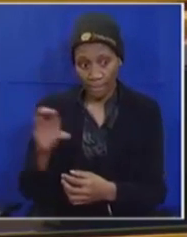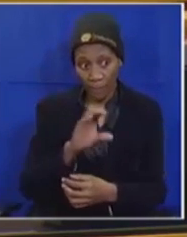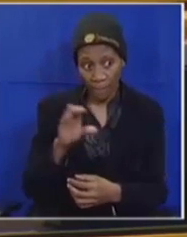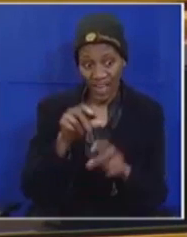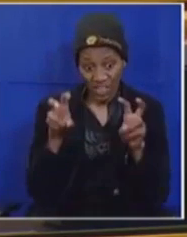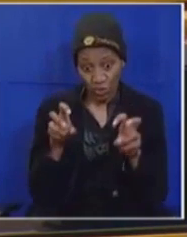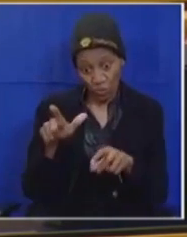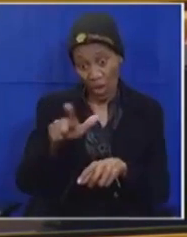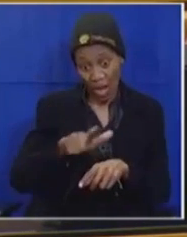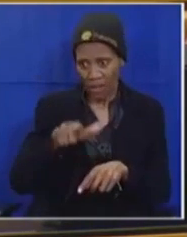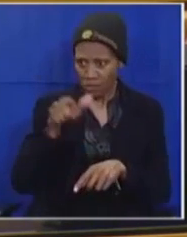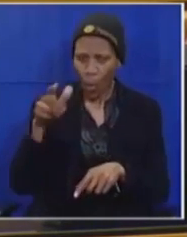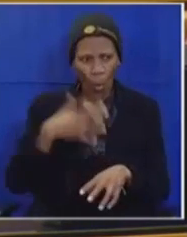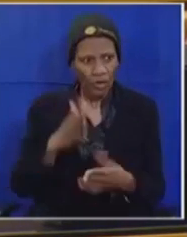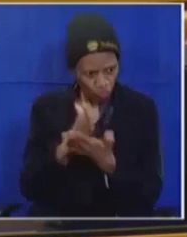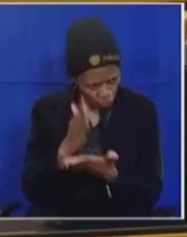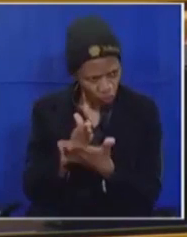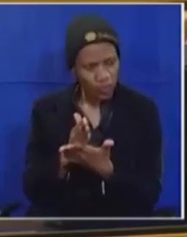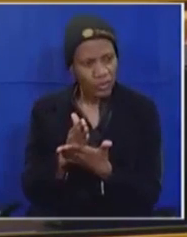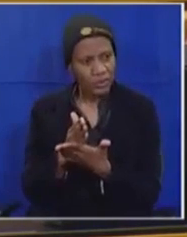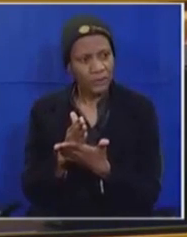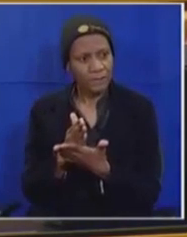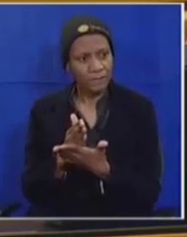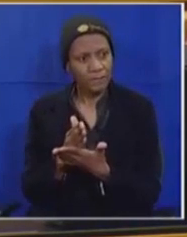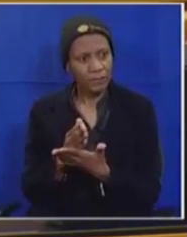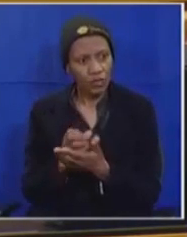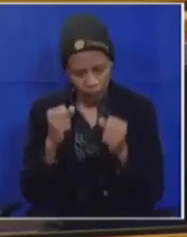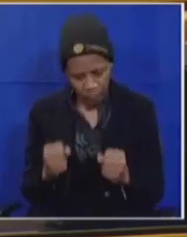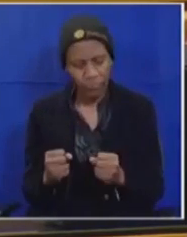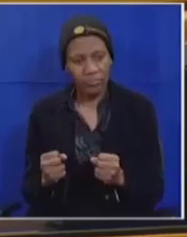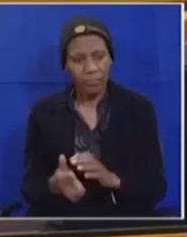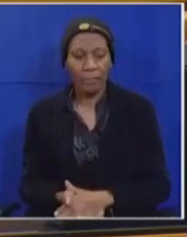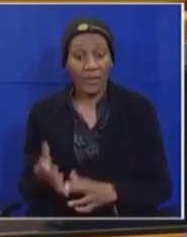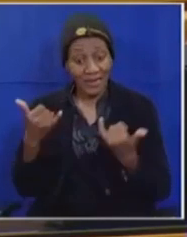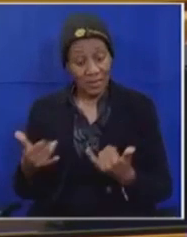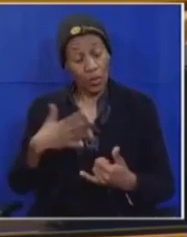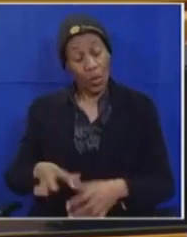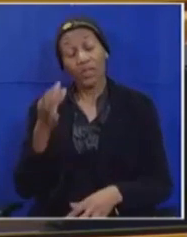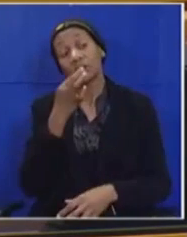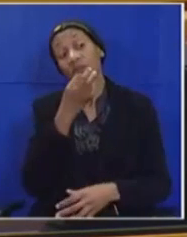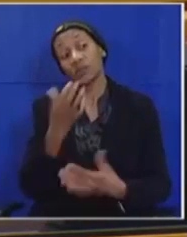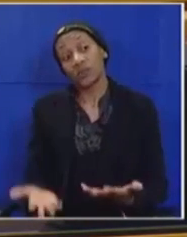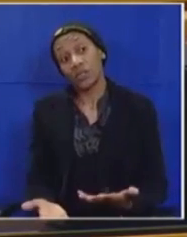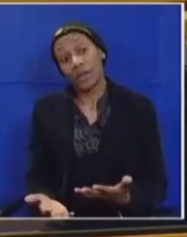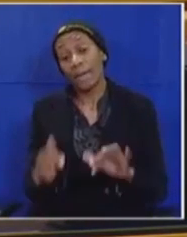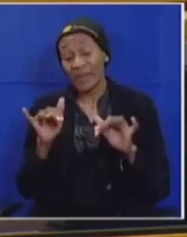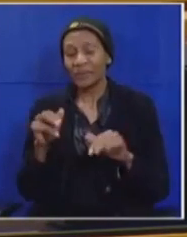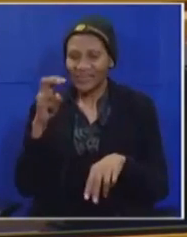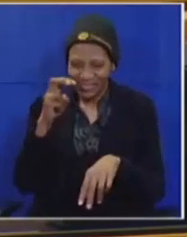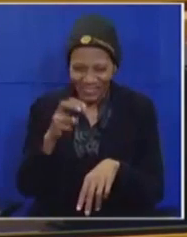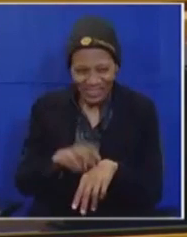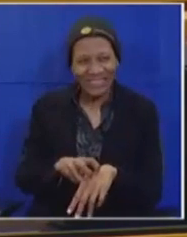land. But I want to say to you, the people who really want certainty are